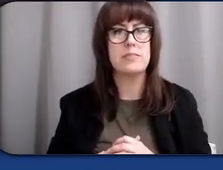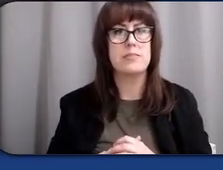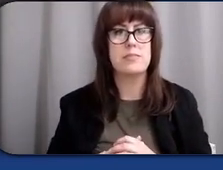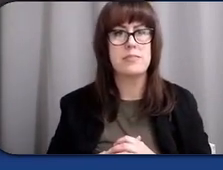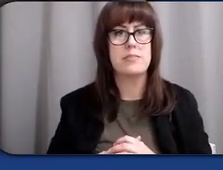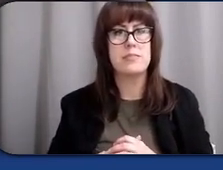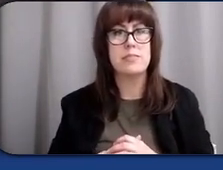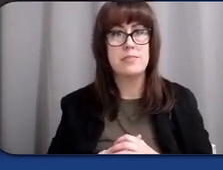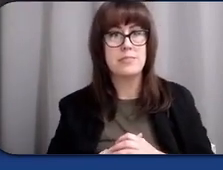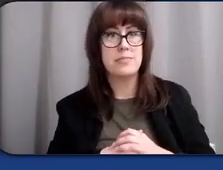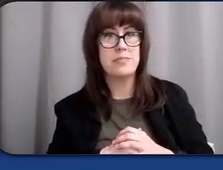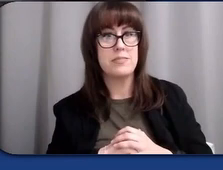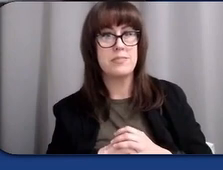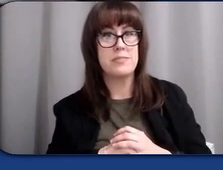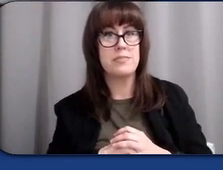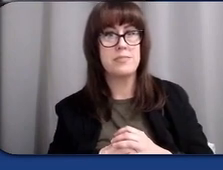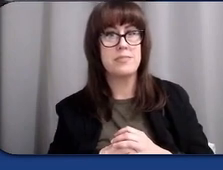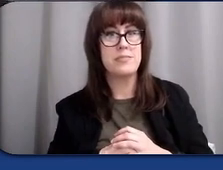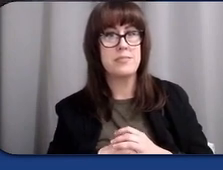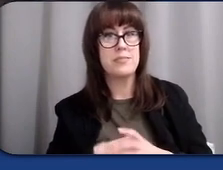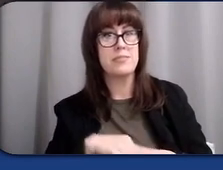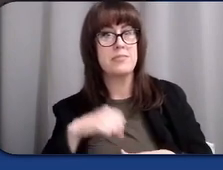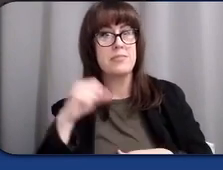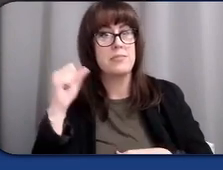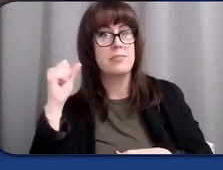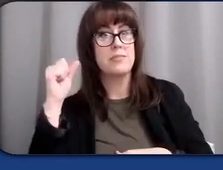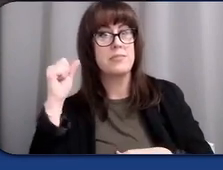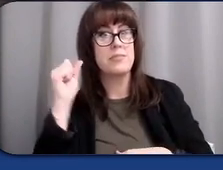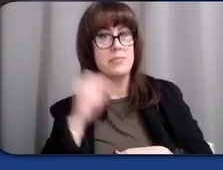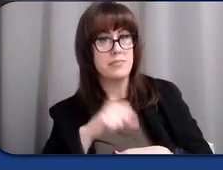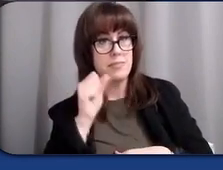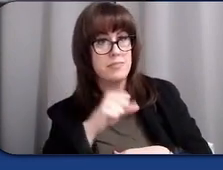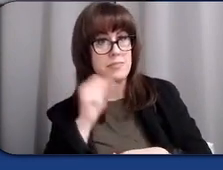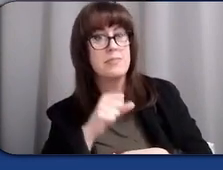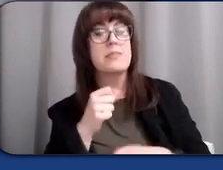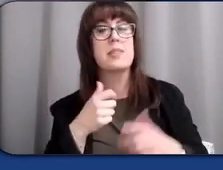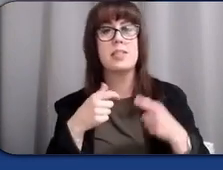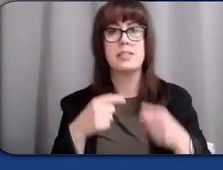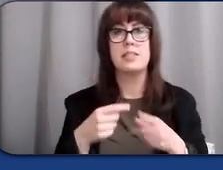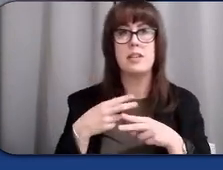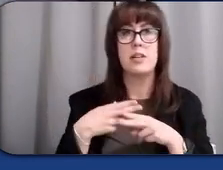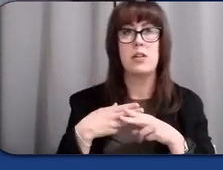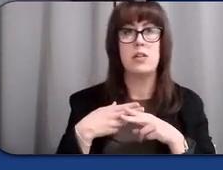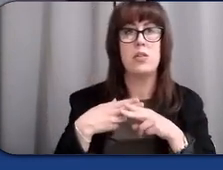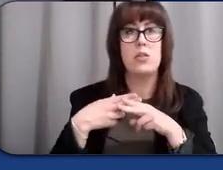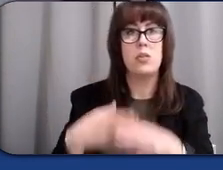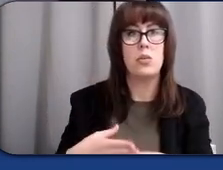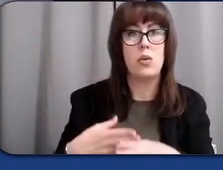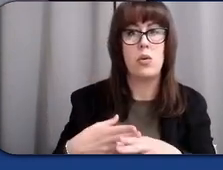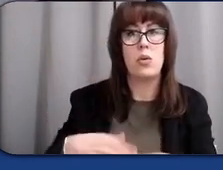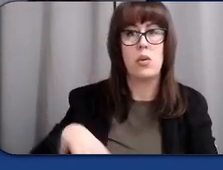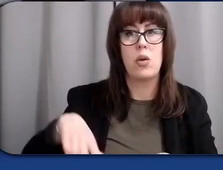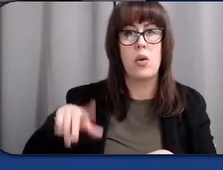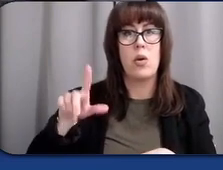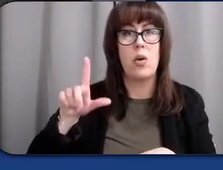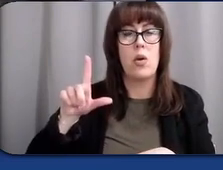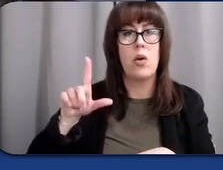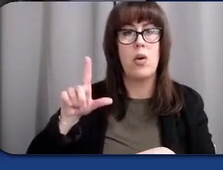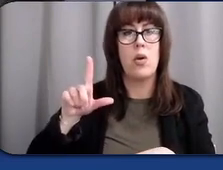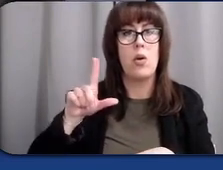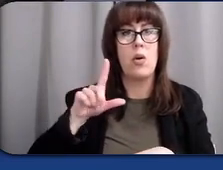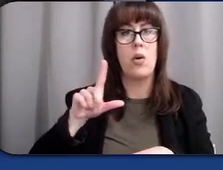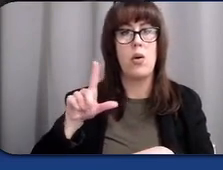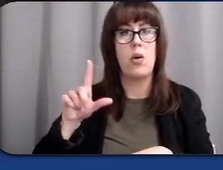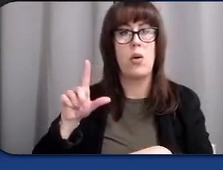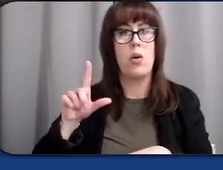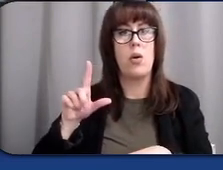This team is called Lonely Girls, and we are going to sing a song. And that song is